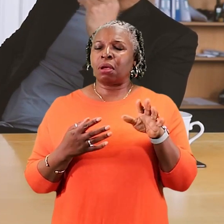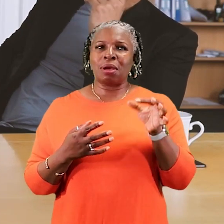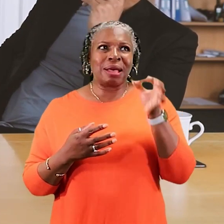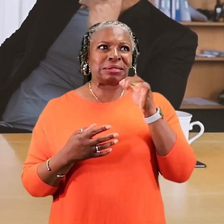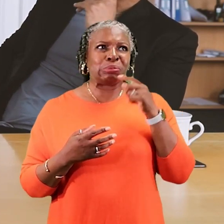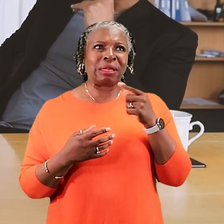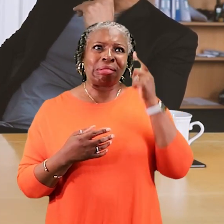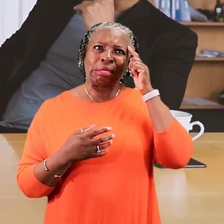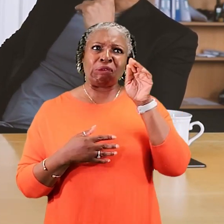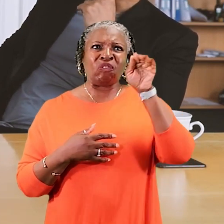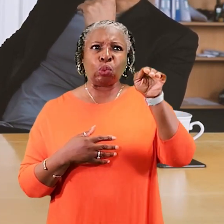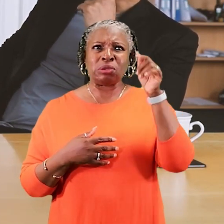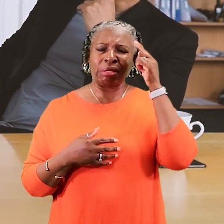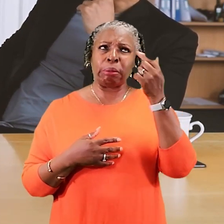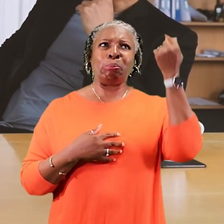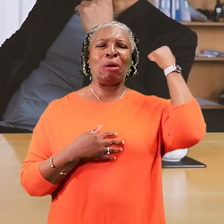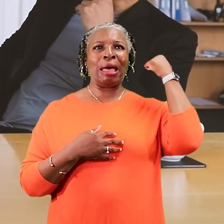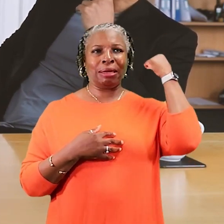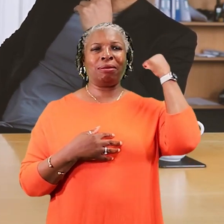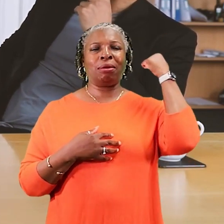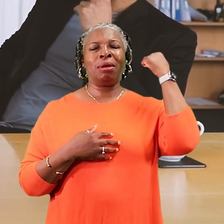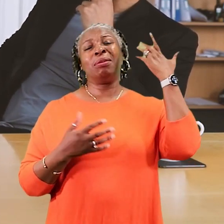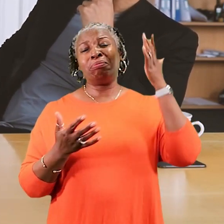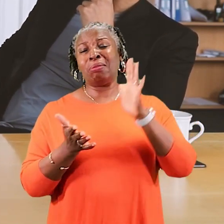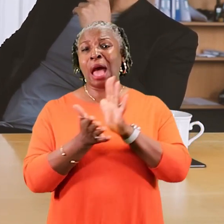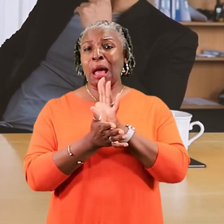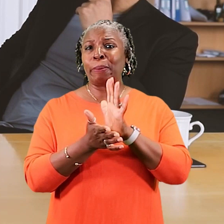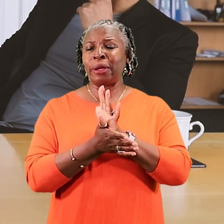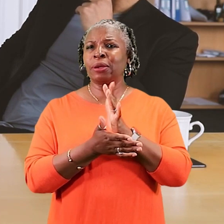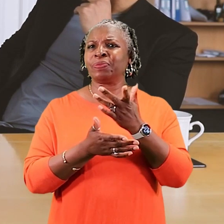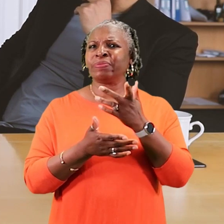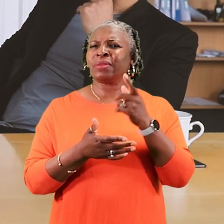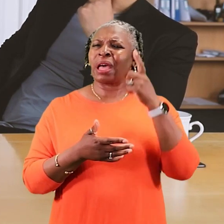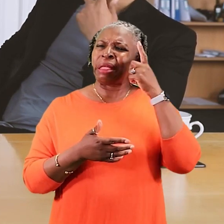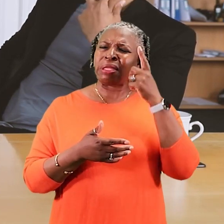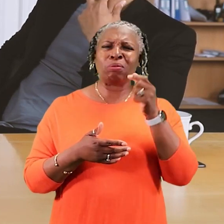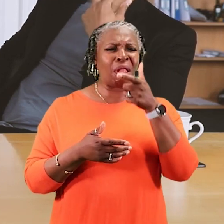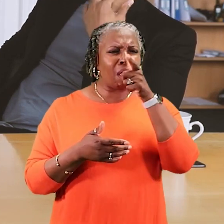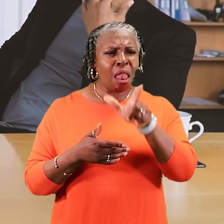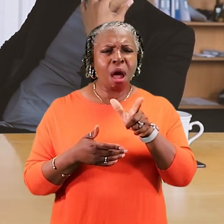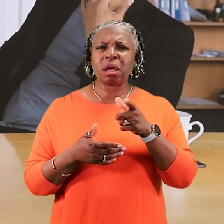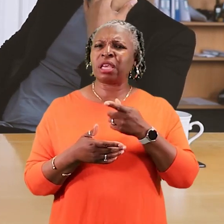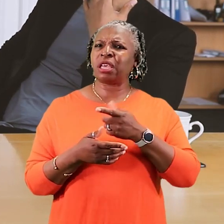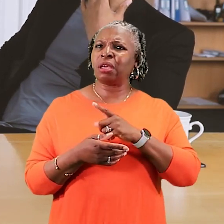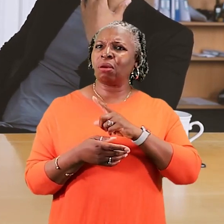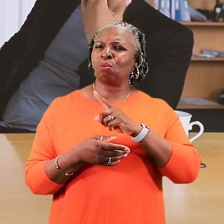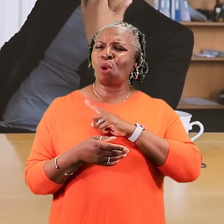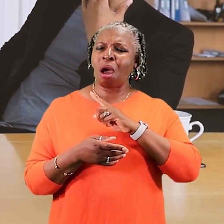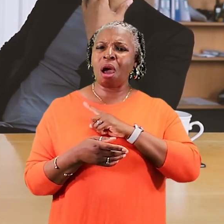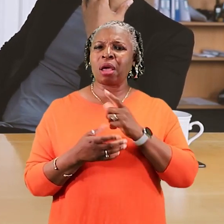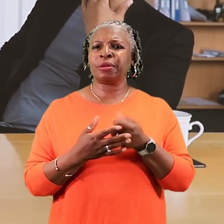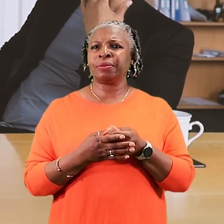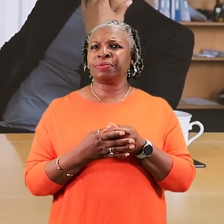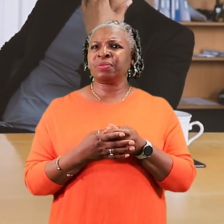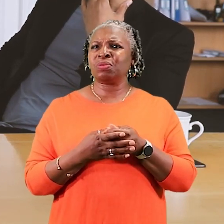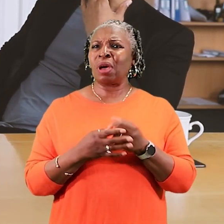jump forward and look back and see what action I can take in the meantime, which, you know, I'm happy to do. I think we're quite fortunate in, you